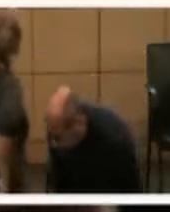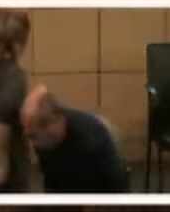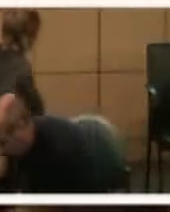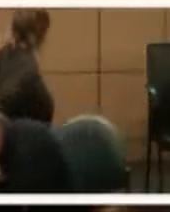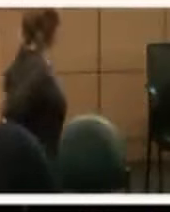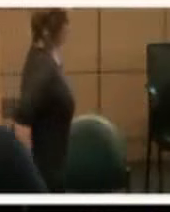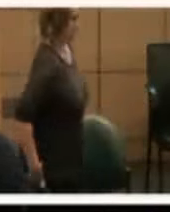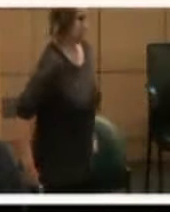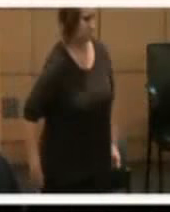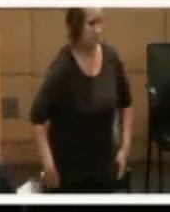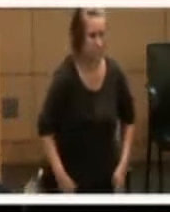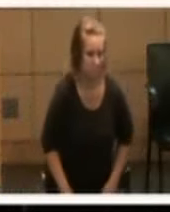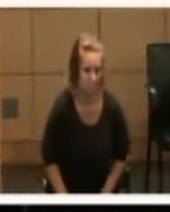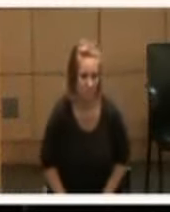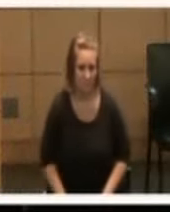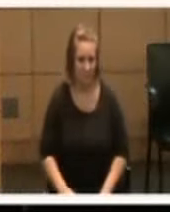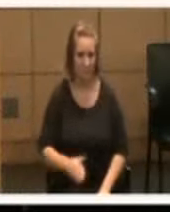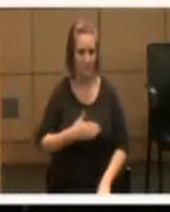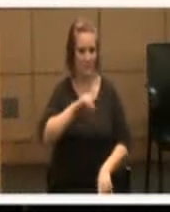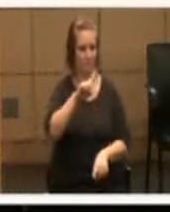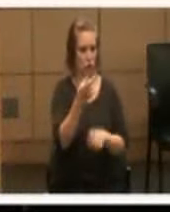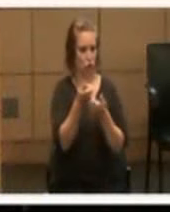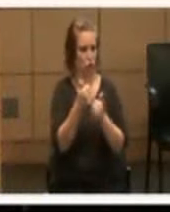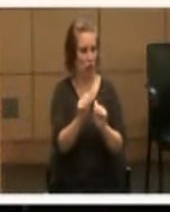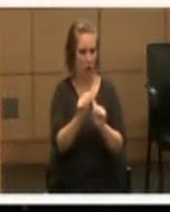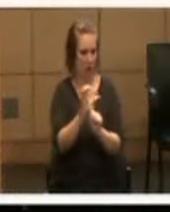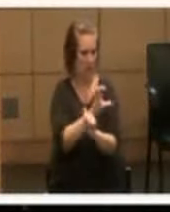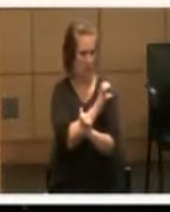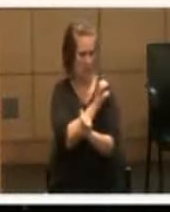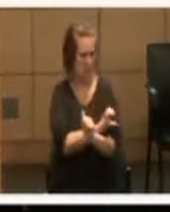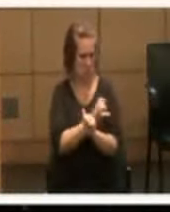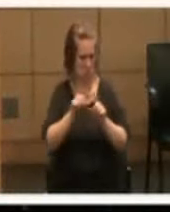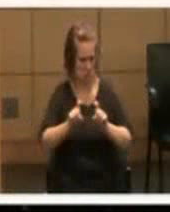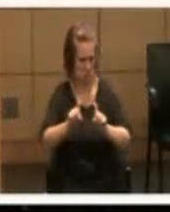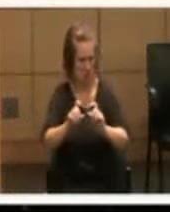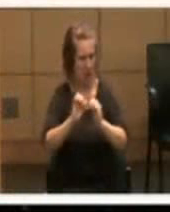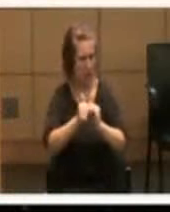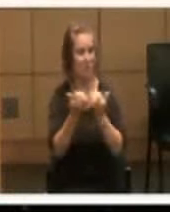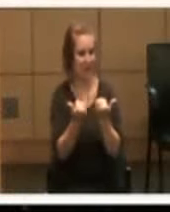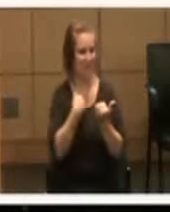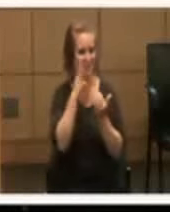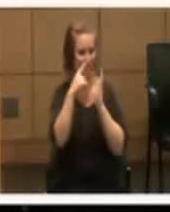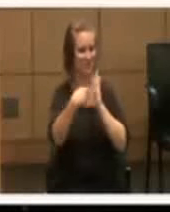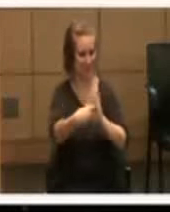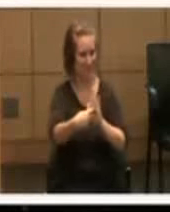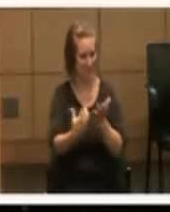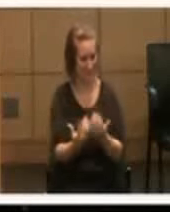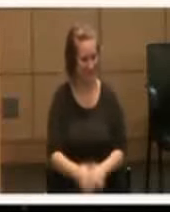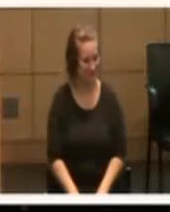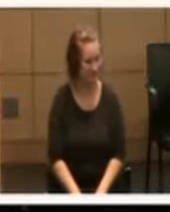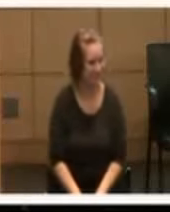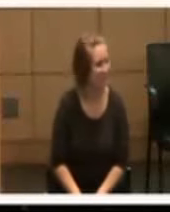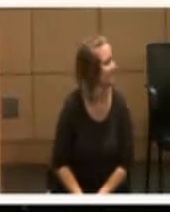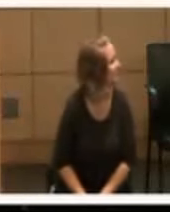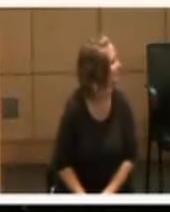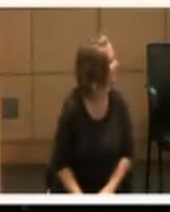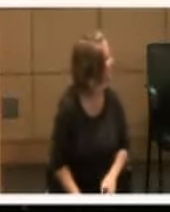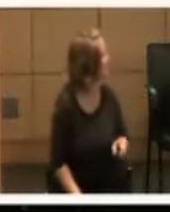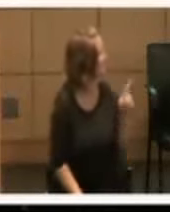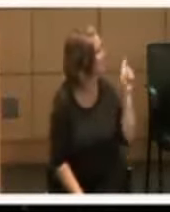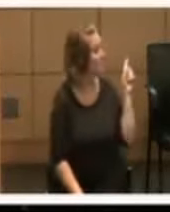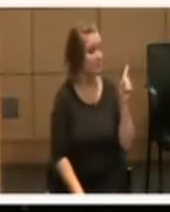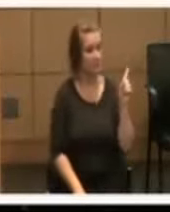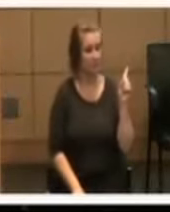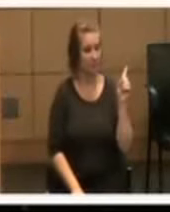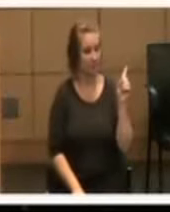pass at getting to a clinical measure like this is what I am going to now present. So the purpose of